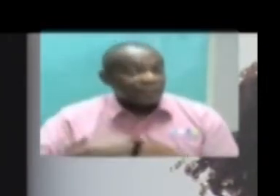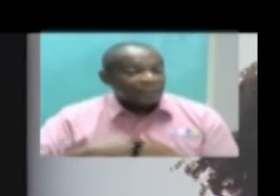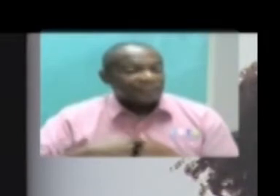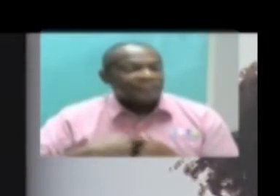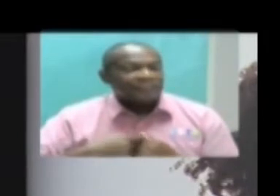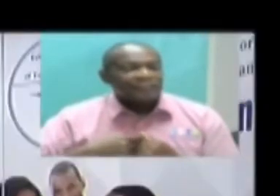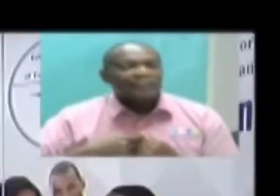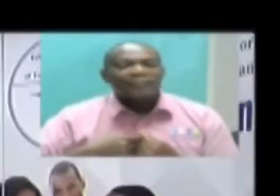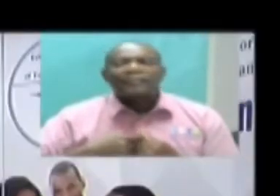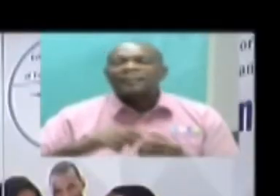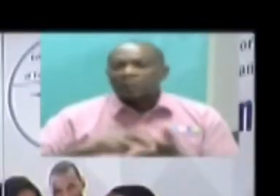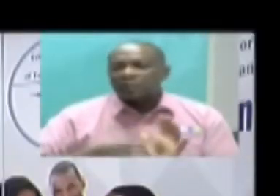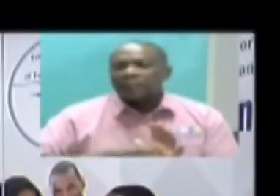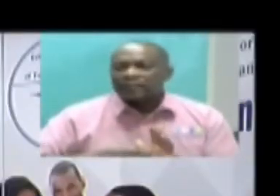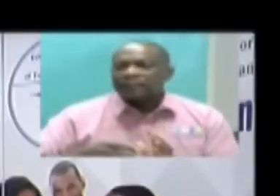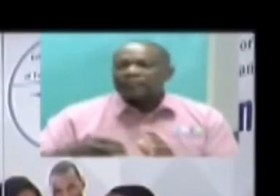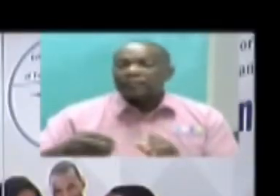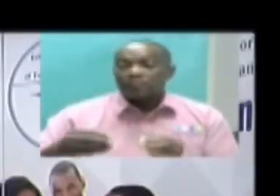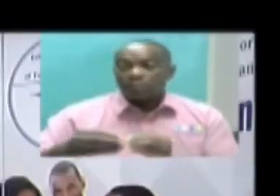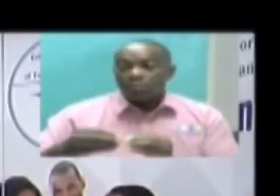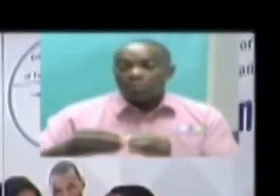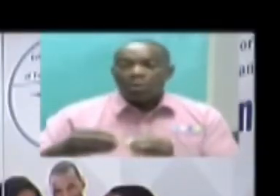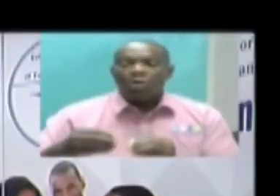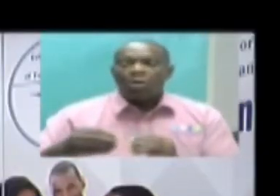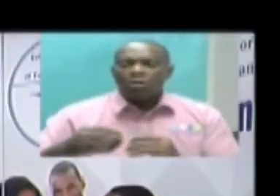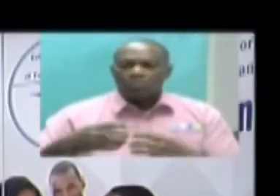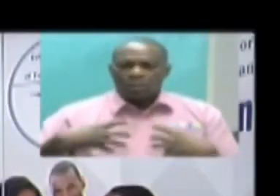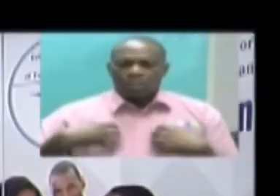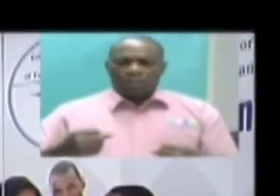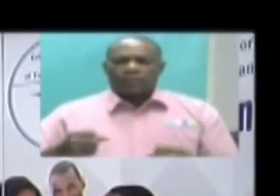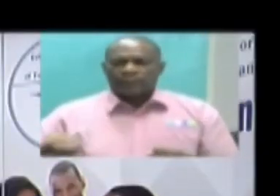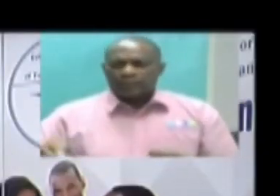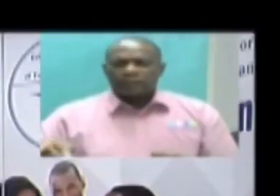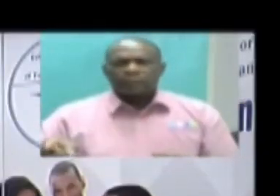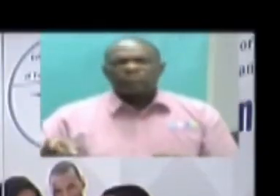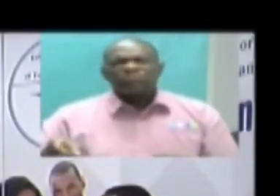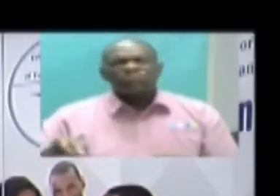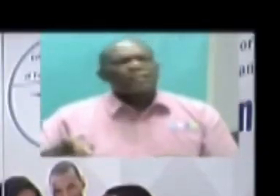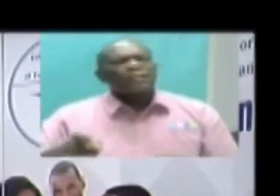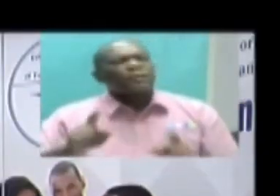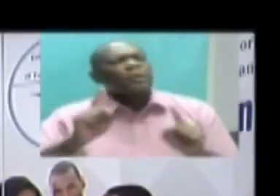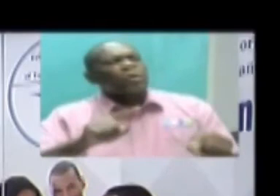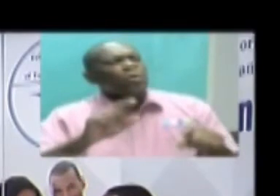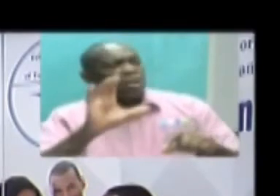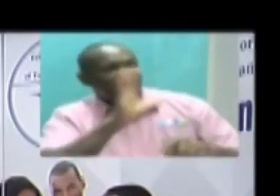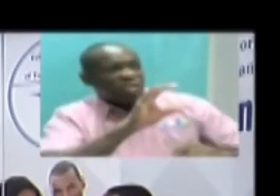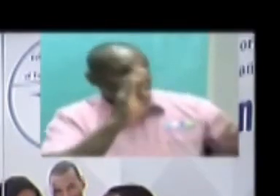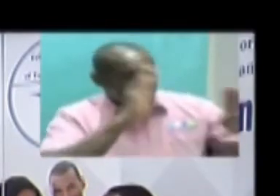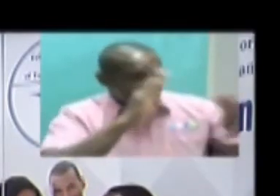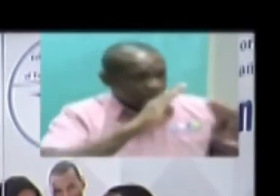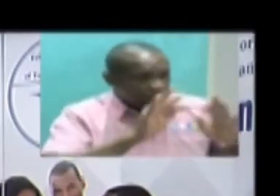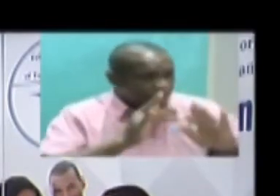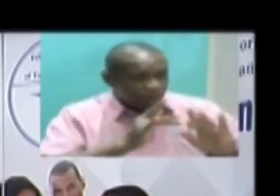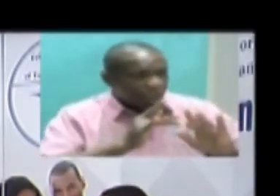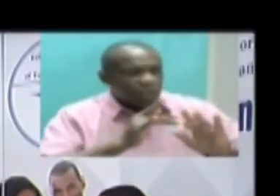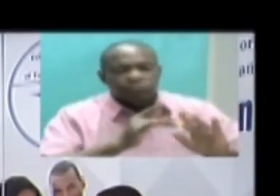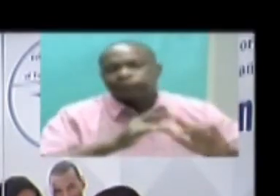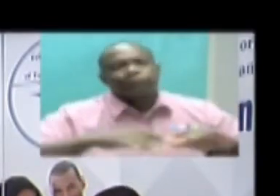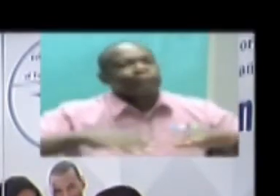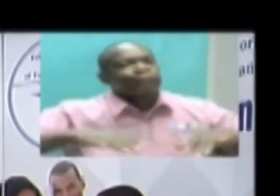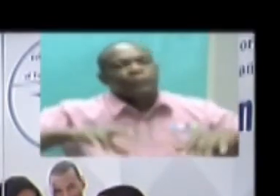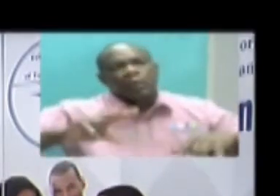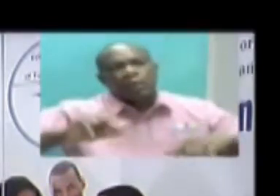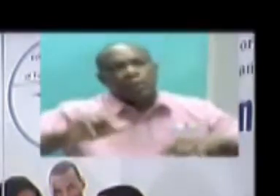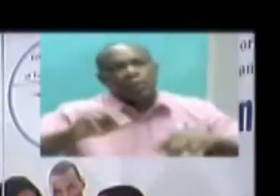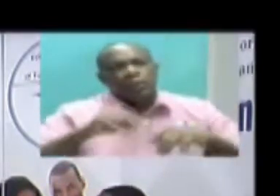what Wendell was alluding to was that we have to accept that this is, pardon the cliche, the new norm. Yes. We're not going to go back